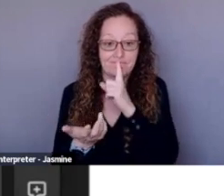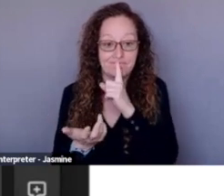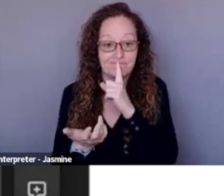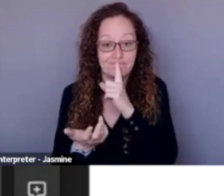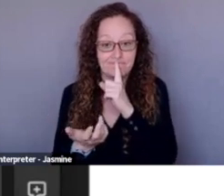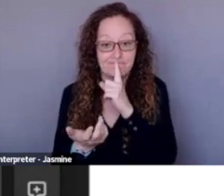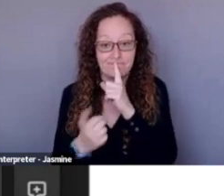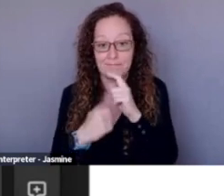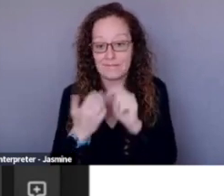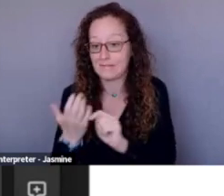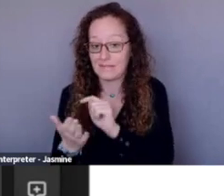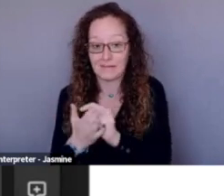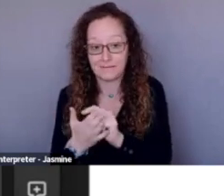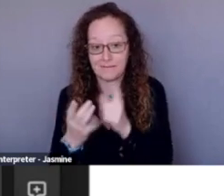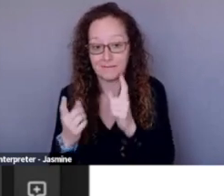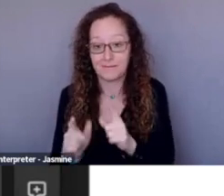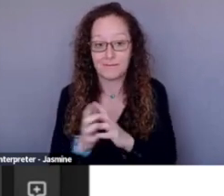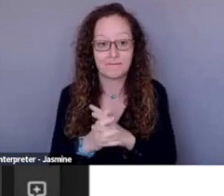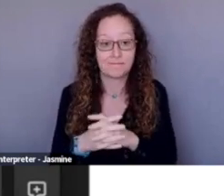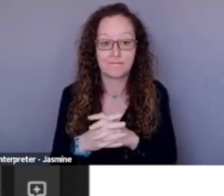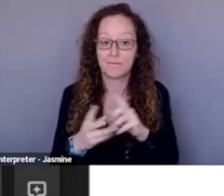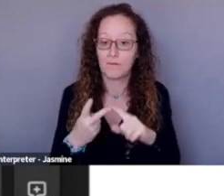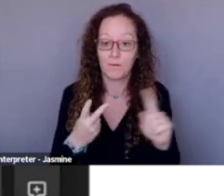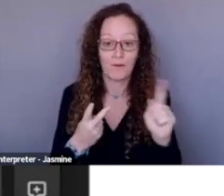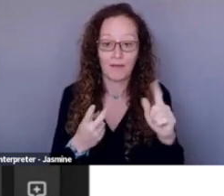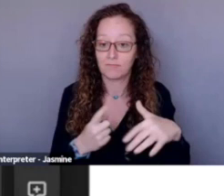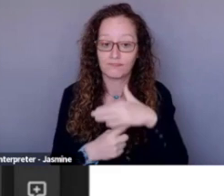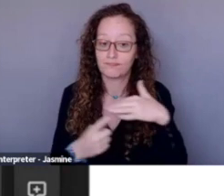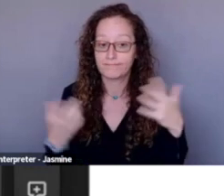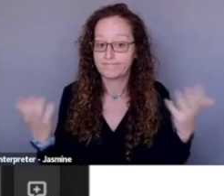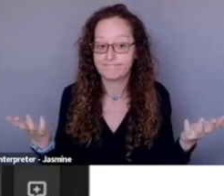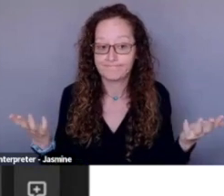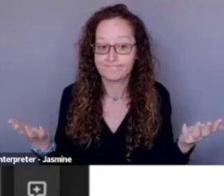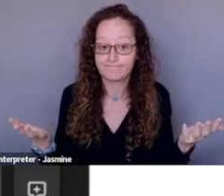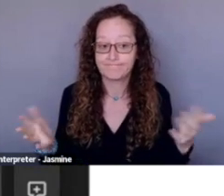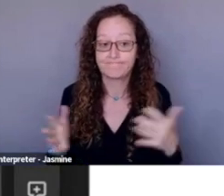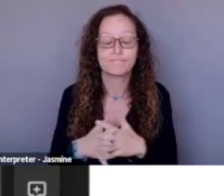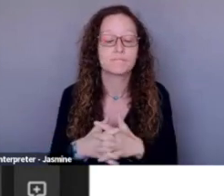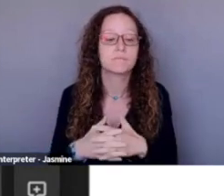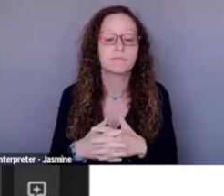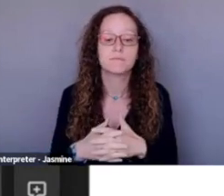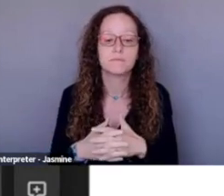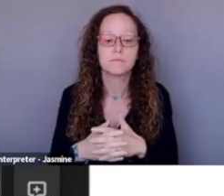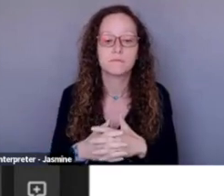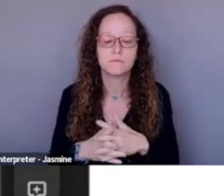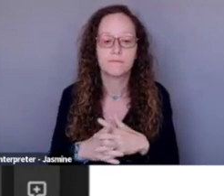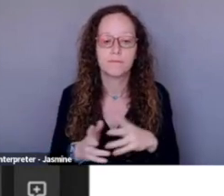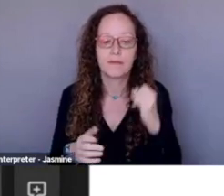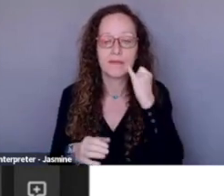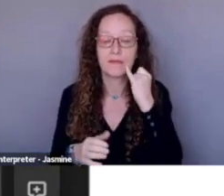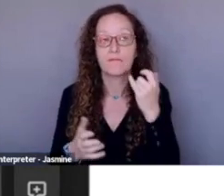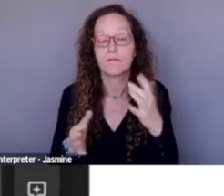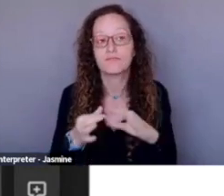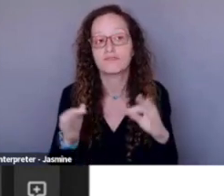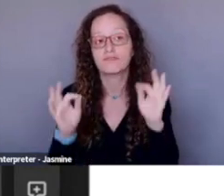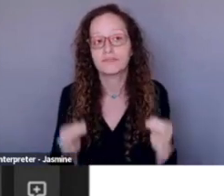what time it takes place or where it takes place. So, saying after the Vietnam